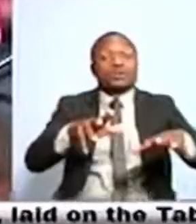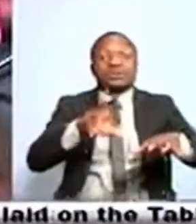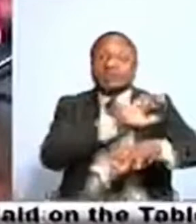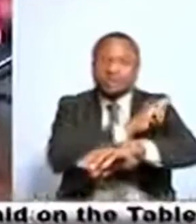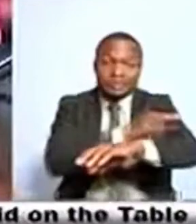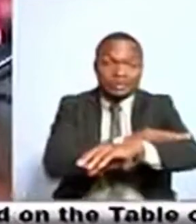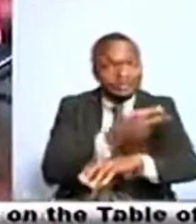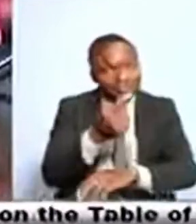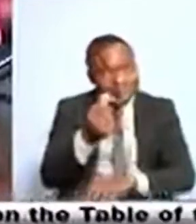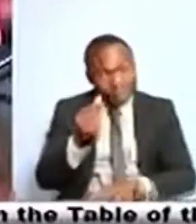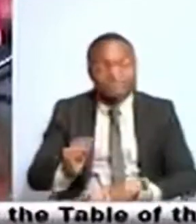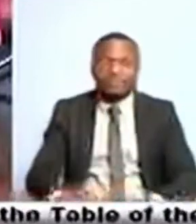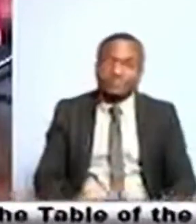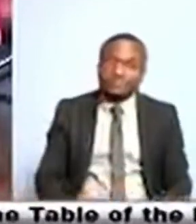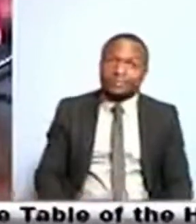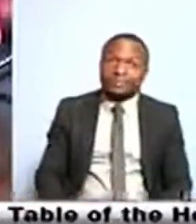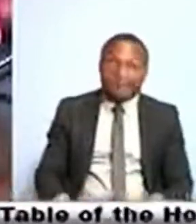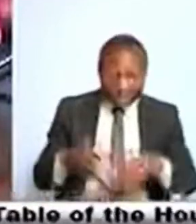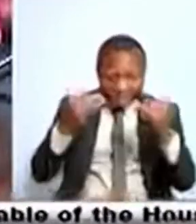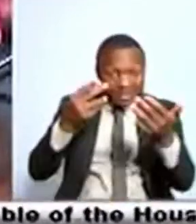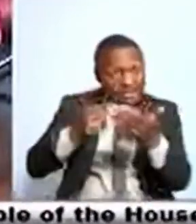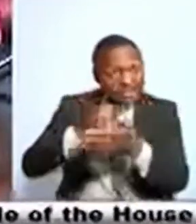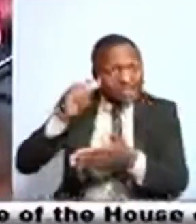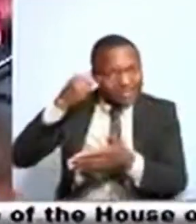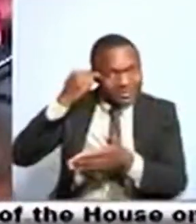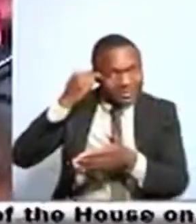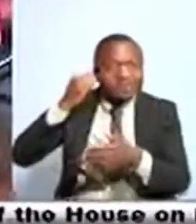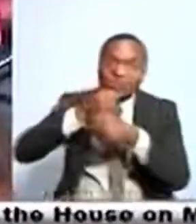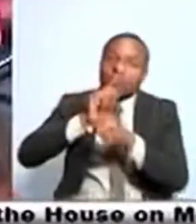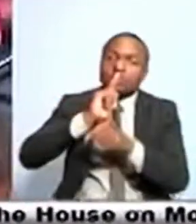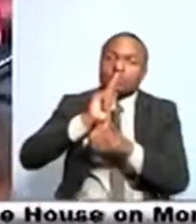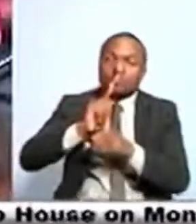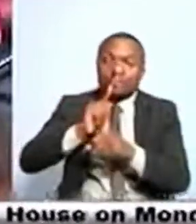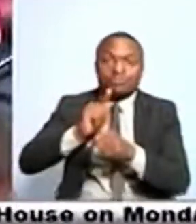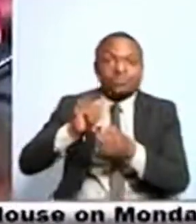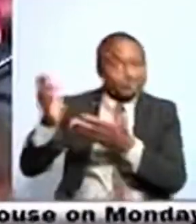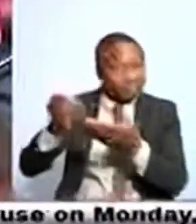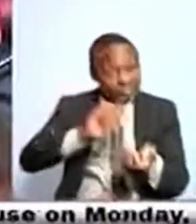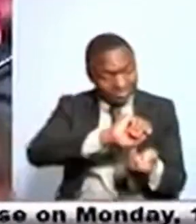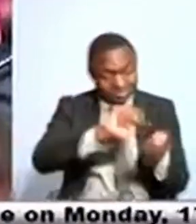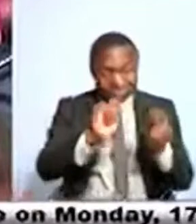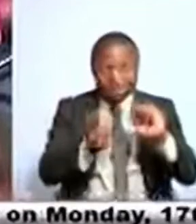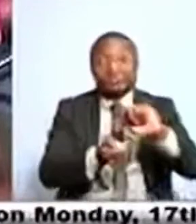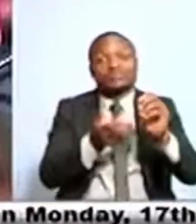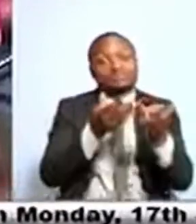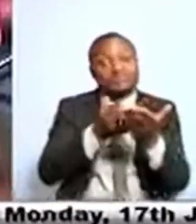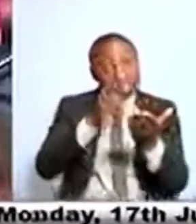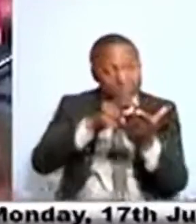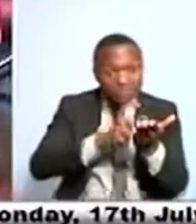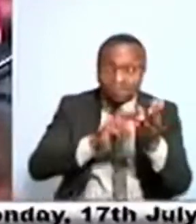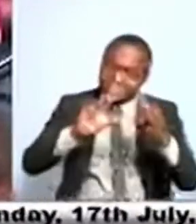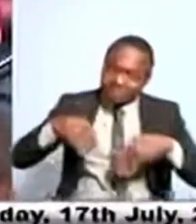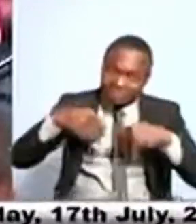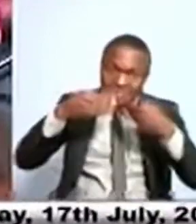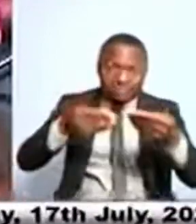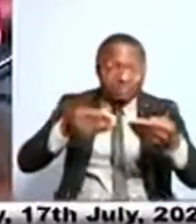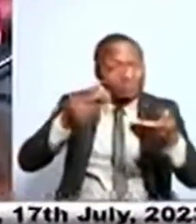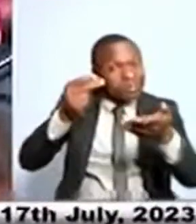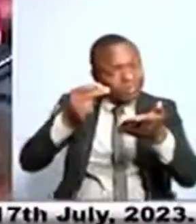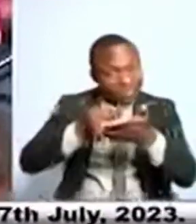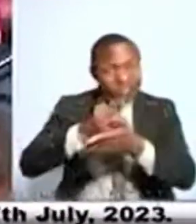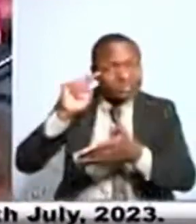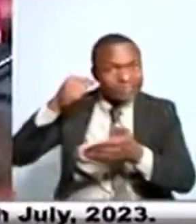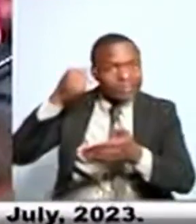it's incumbent upon the current government to make a difference. This report gives the current government